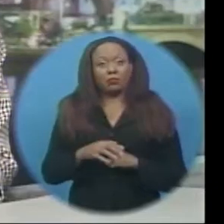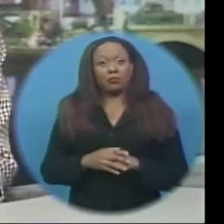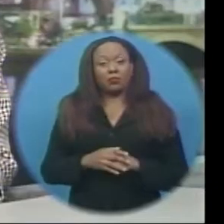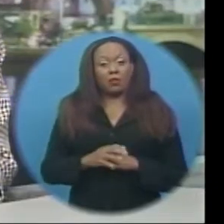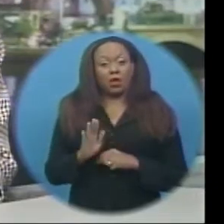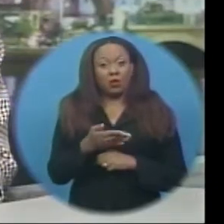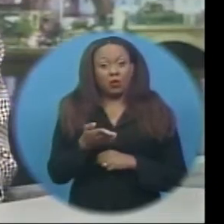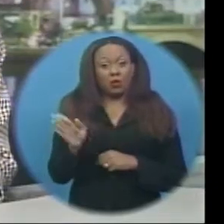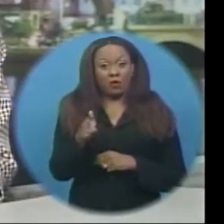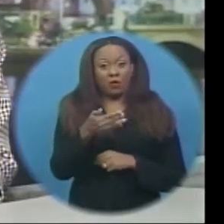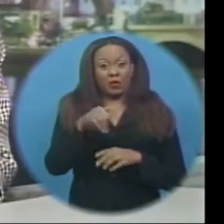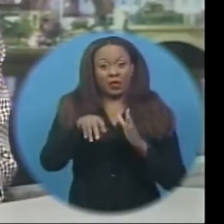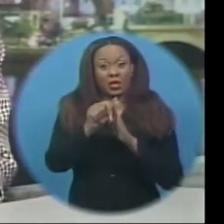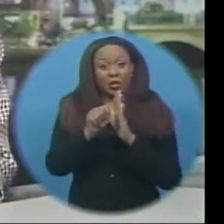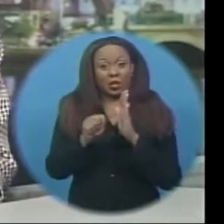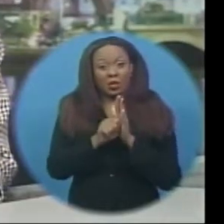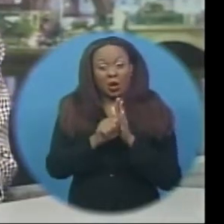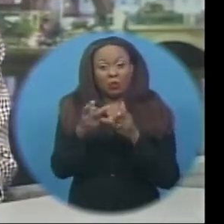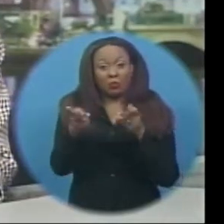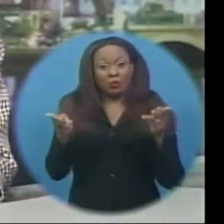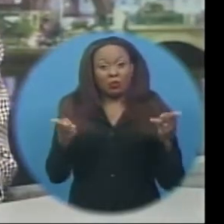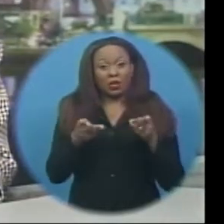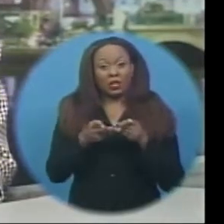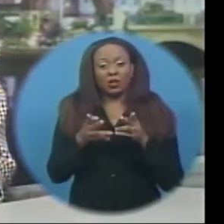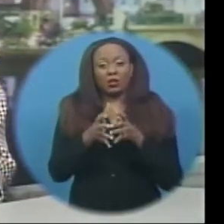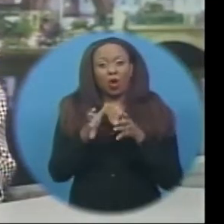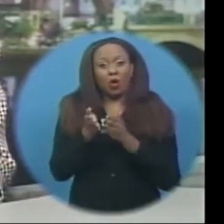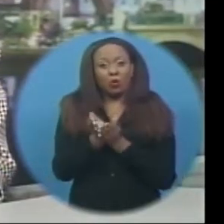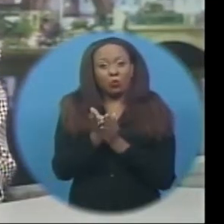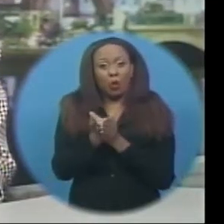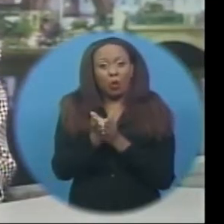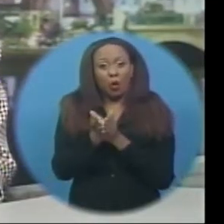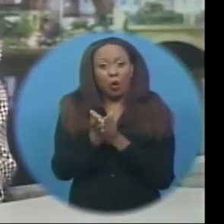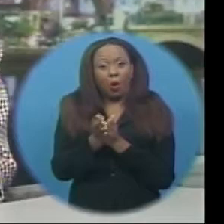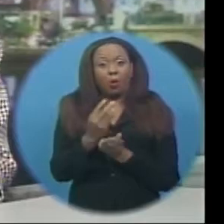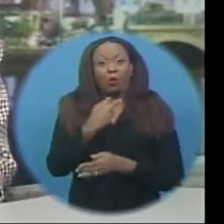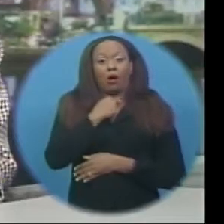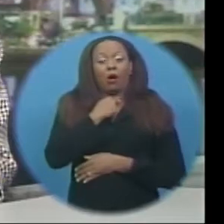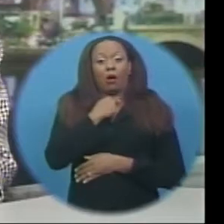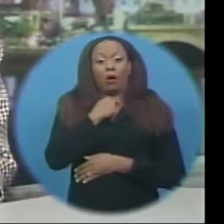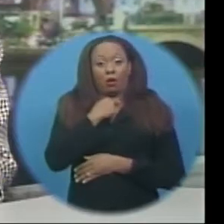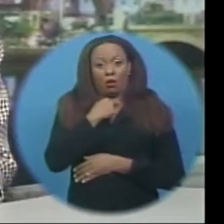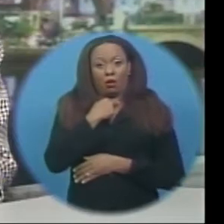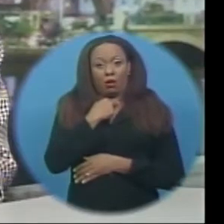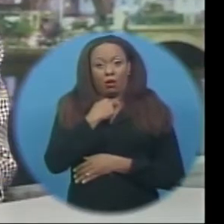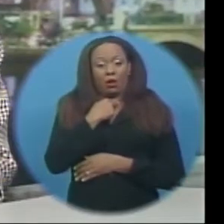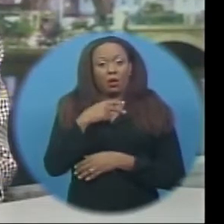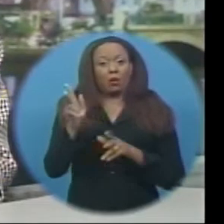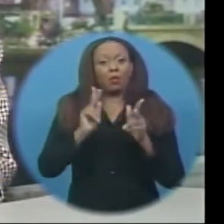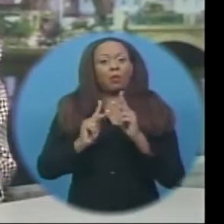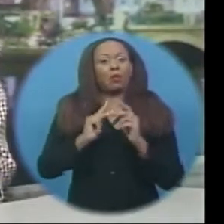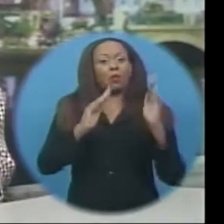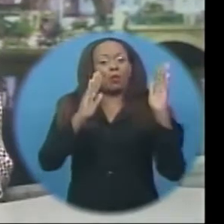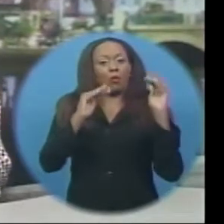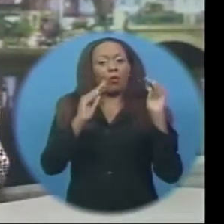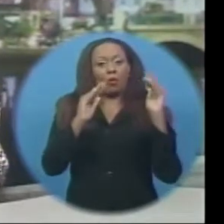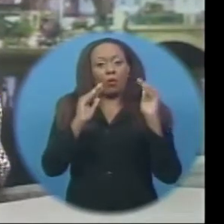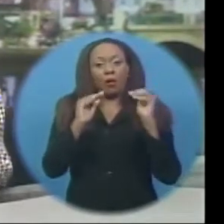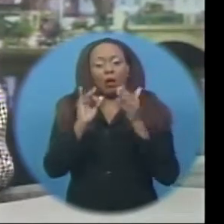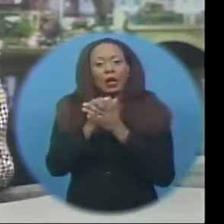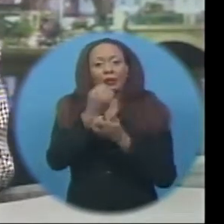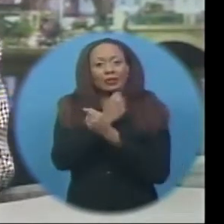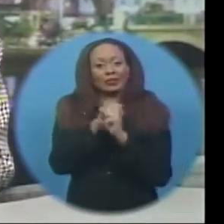Fisheries Complex that something was amiss. Several boats were packed into the compound where owners hoped they would ride out the